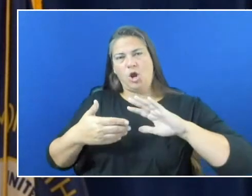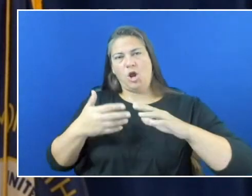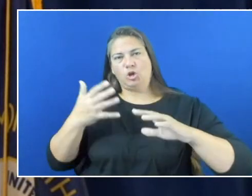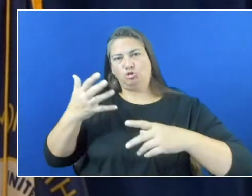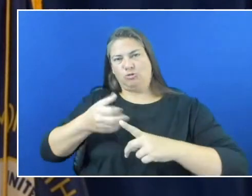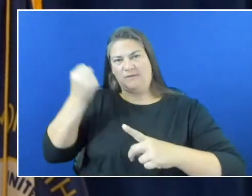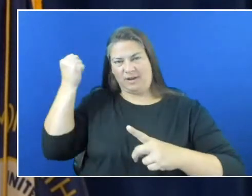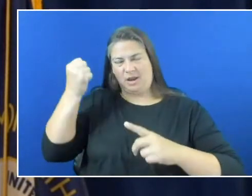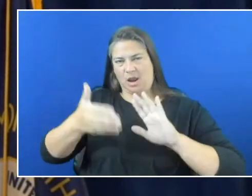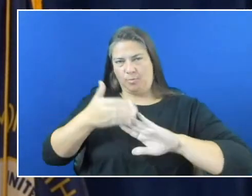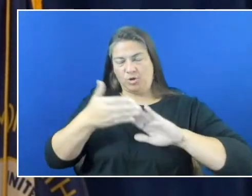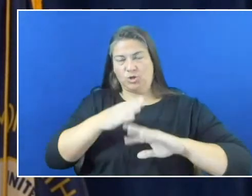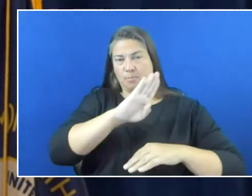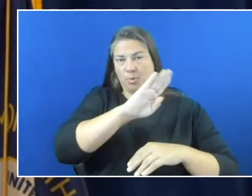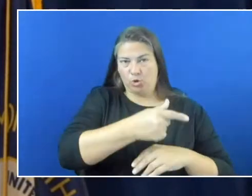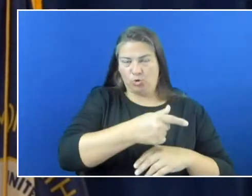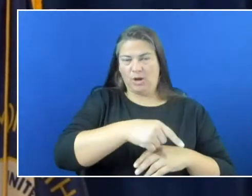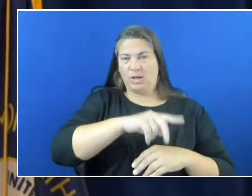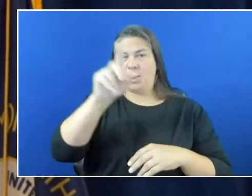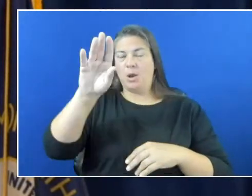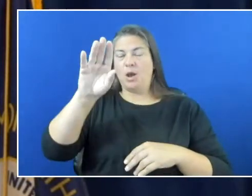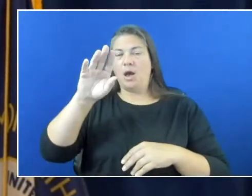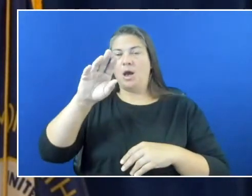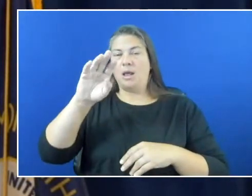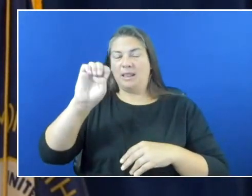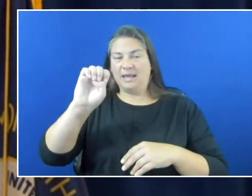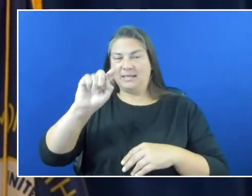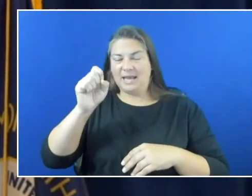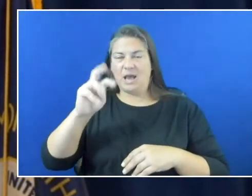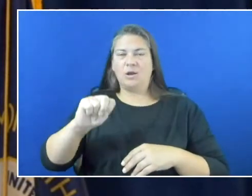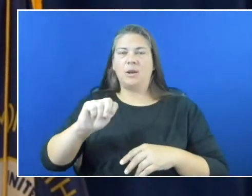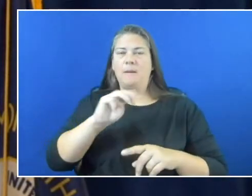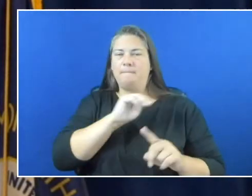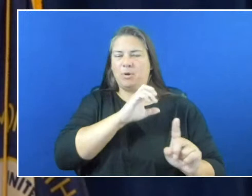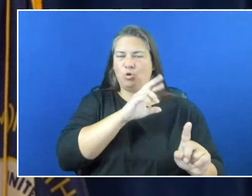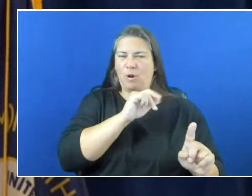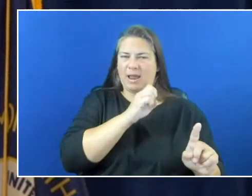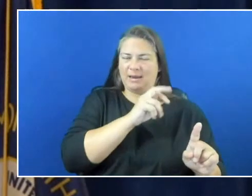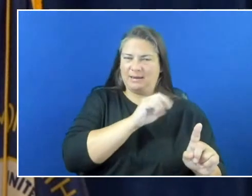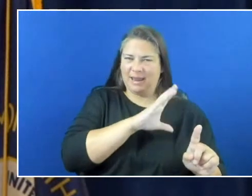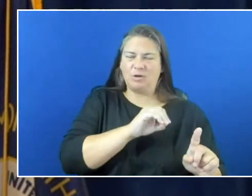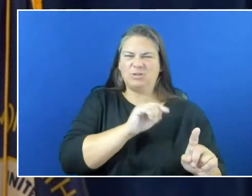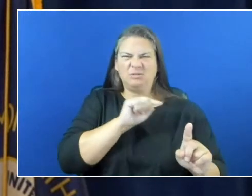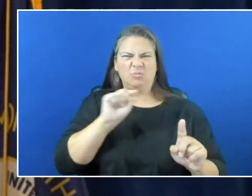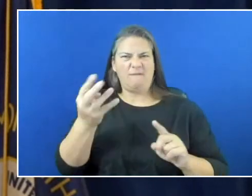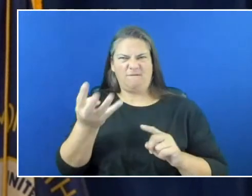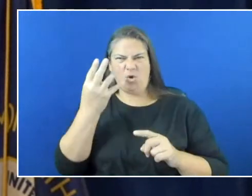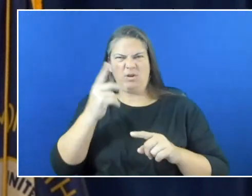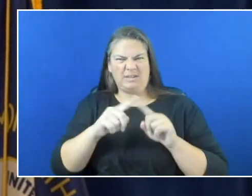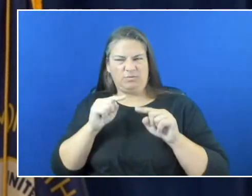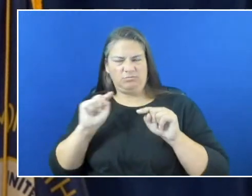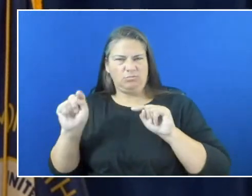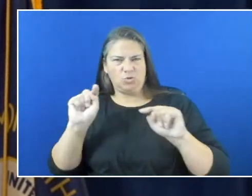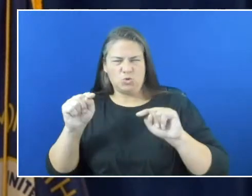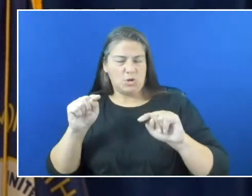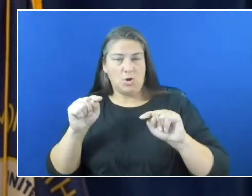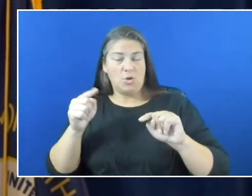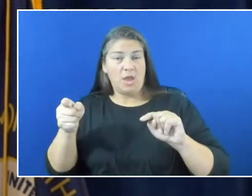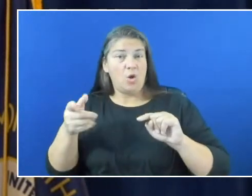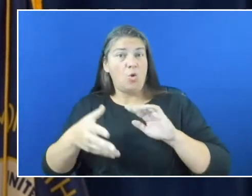in northern Kentucky, in Elizabethtown, and in McCracken County. The operation rescued 21